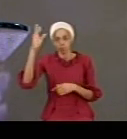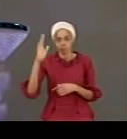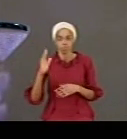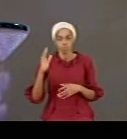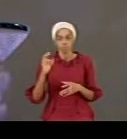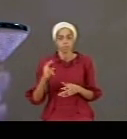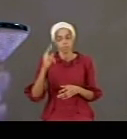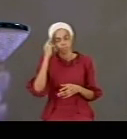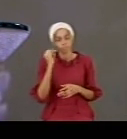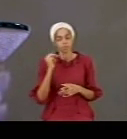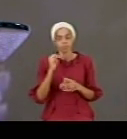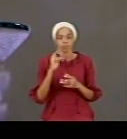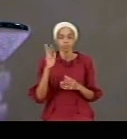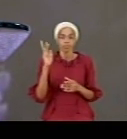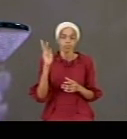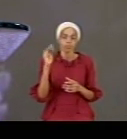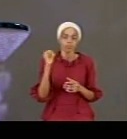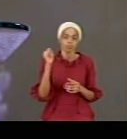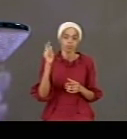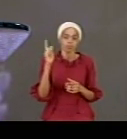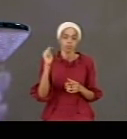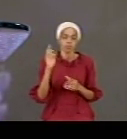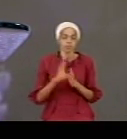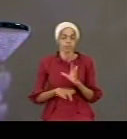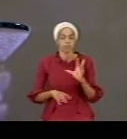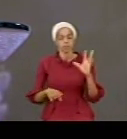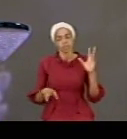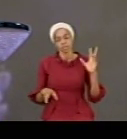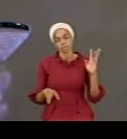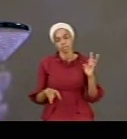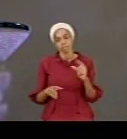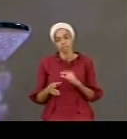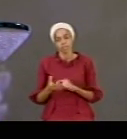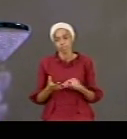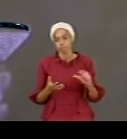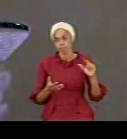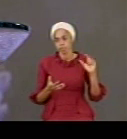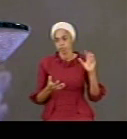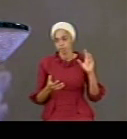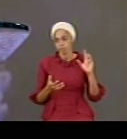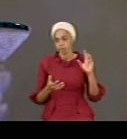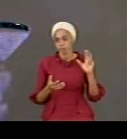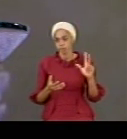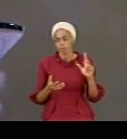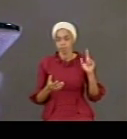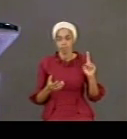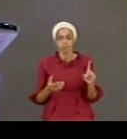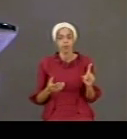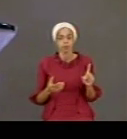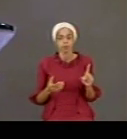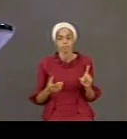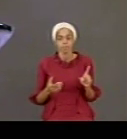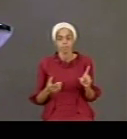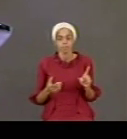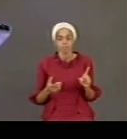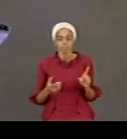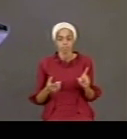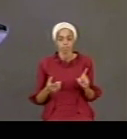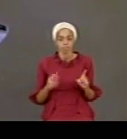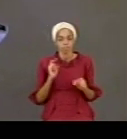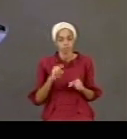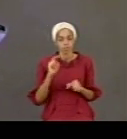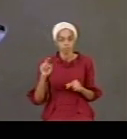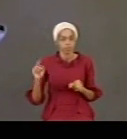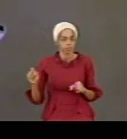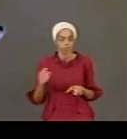31. Matthew chapter 6, from verse 31. Therefore, take